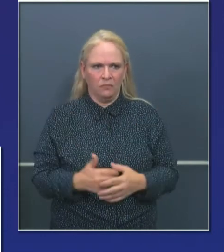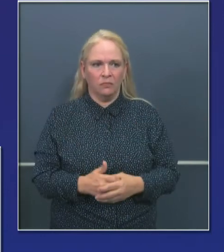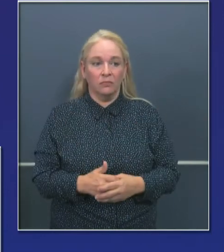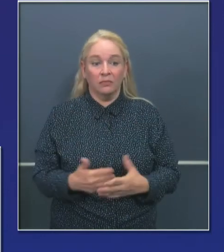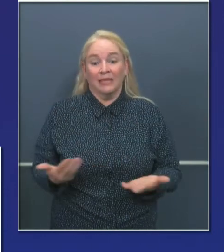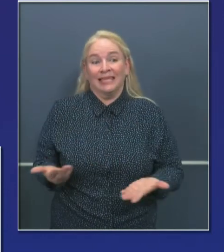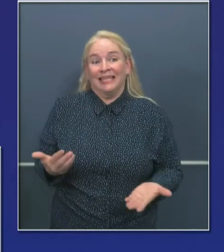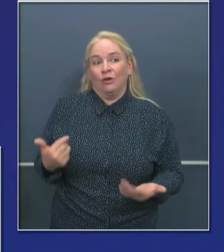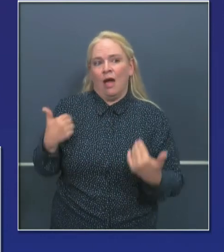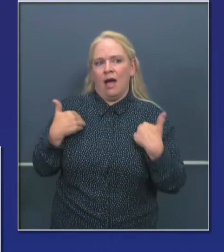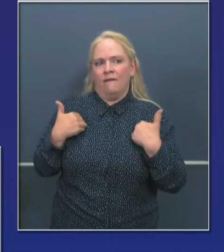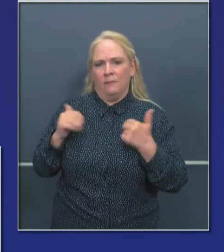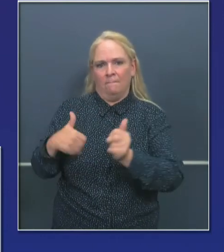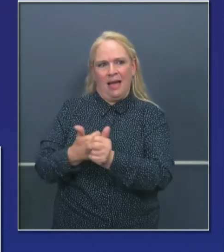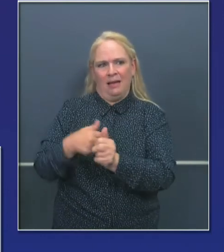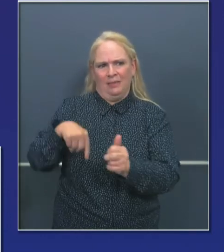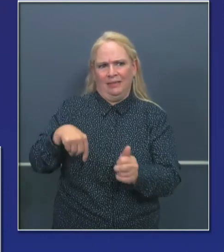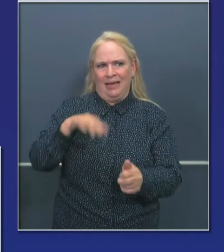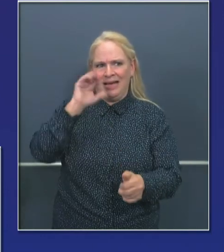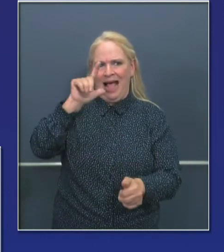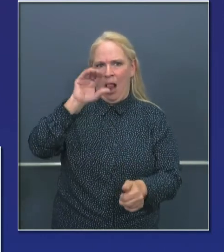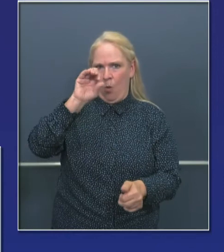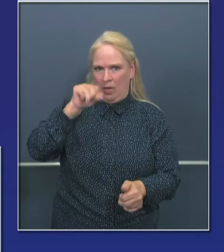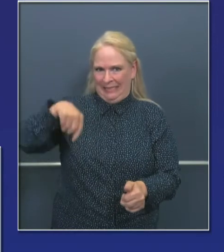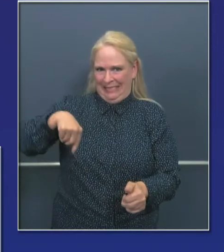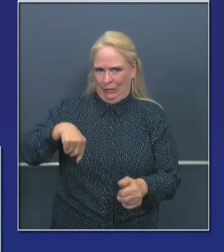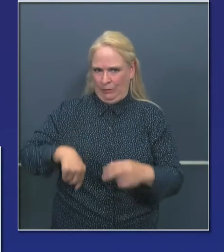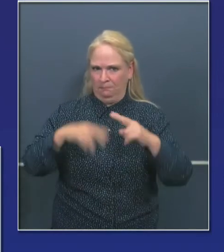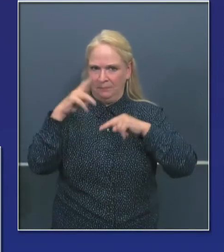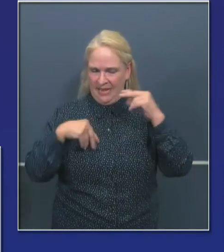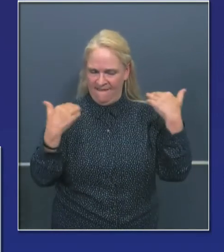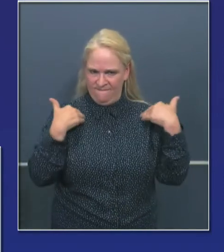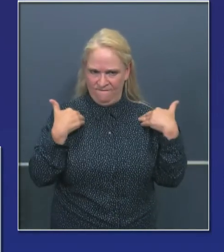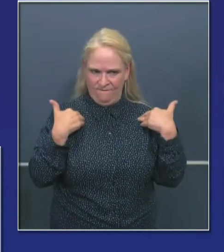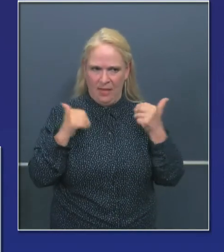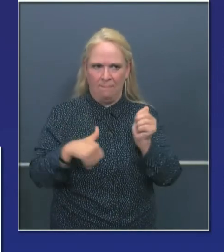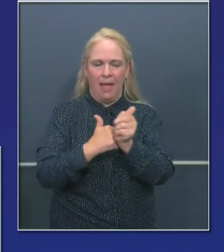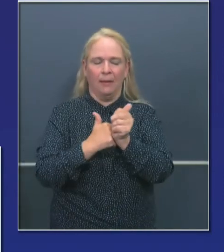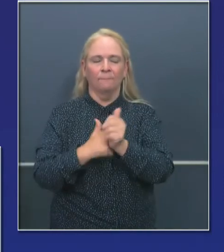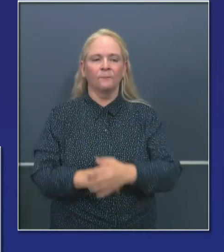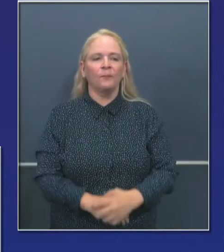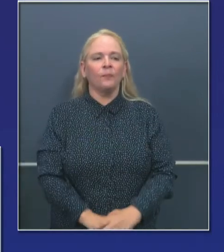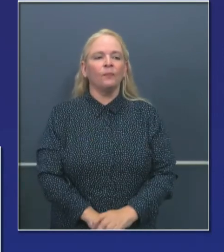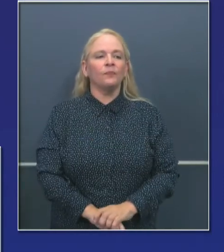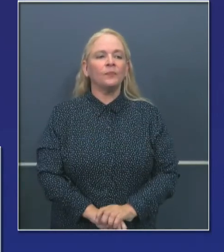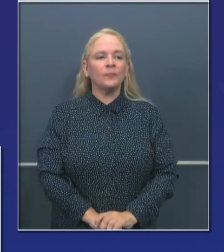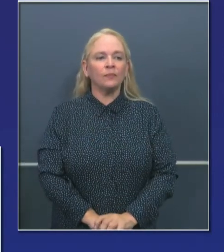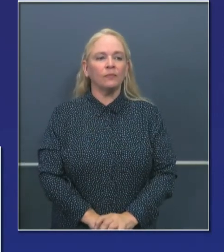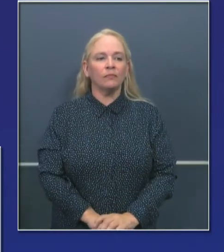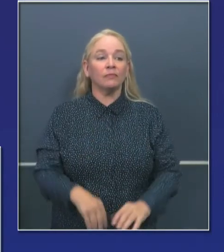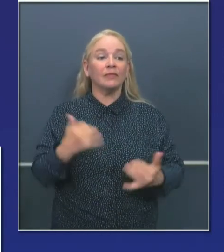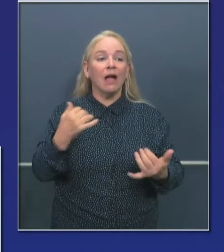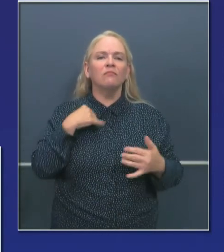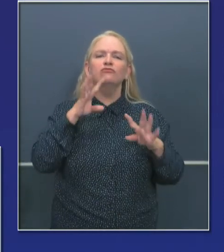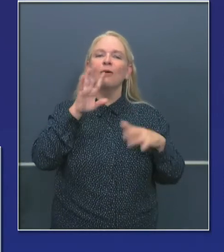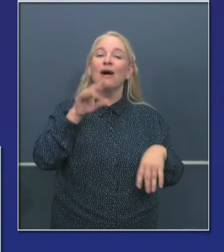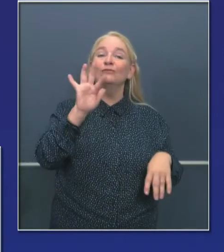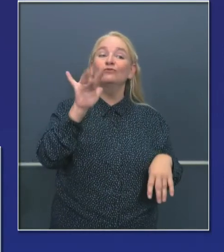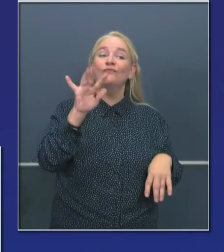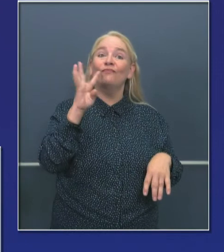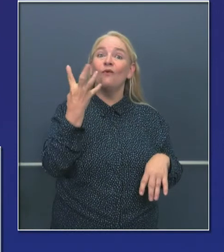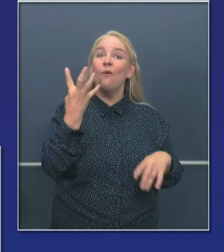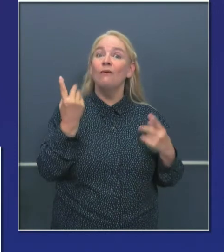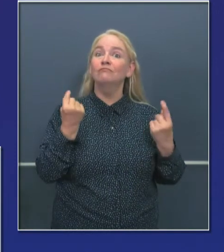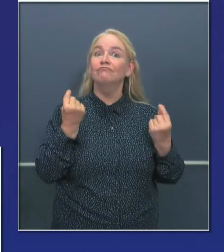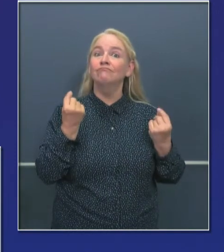Emergency Service, what we refer to as EMSA. As it relates to this 4th of July weekend, again, we have the